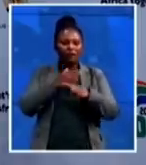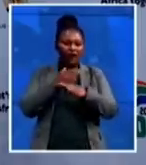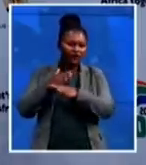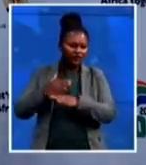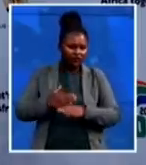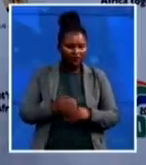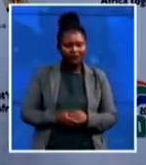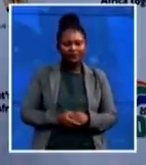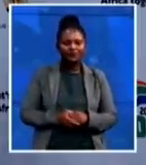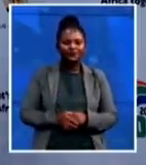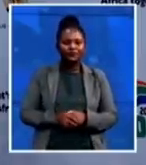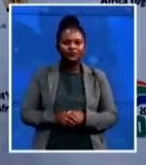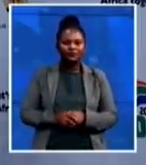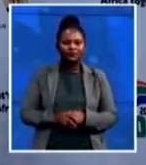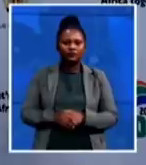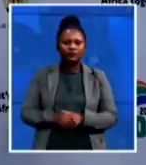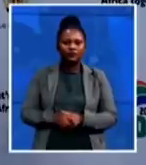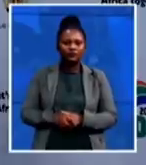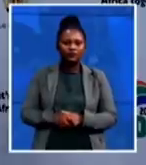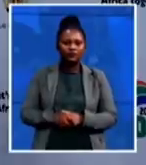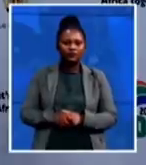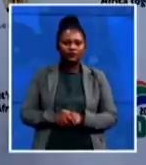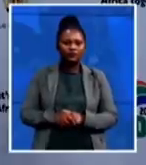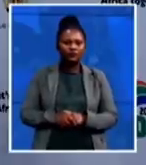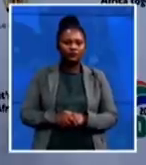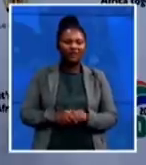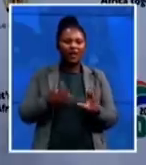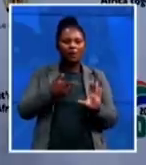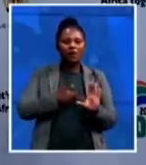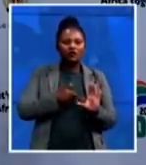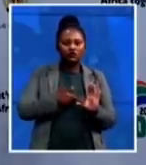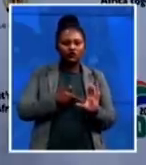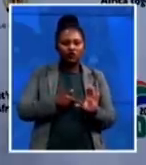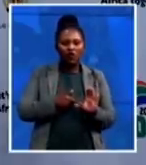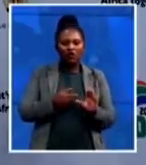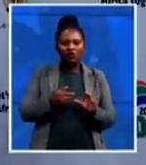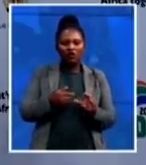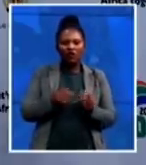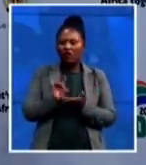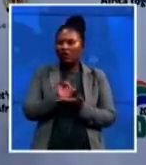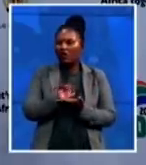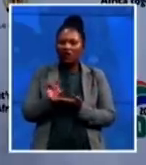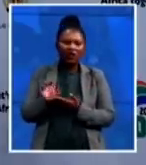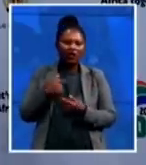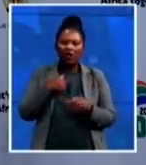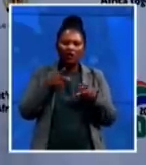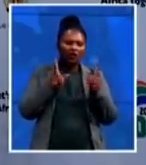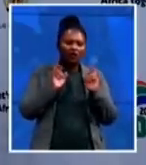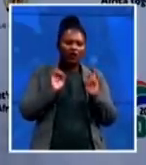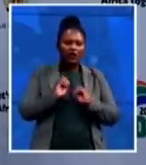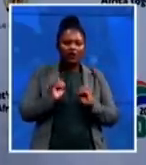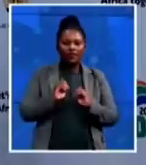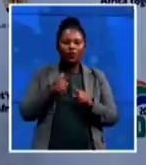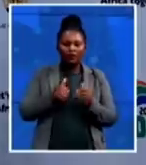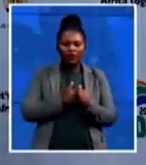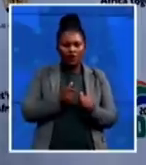On the Petro SA retrenchment, I haven't heard anything. We'll follow that up. Can you